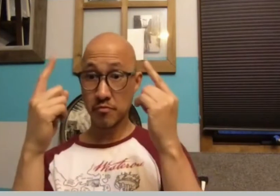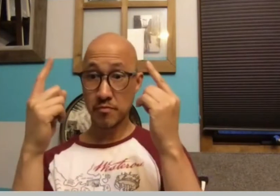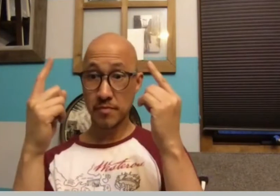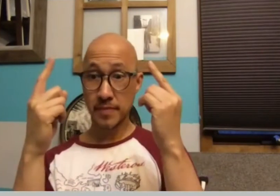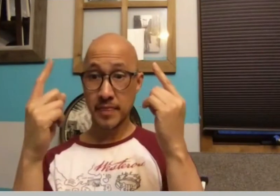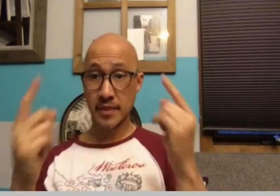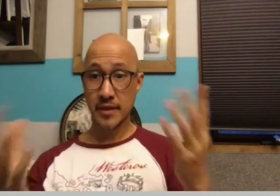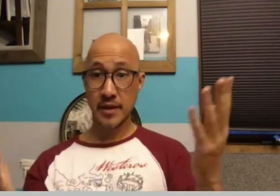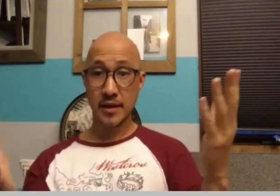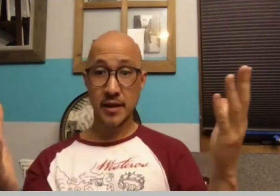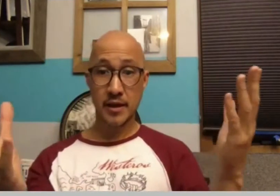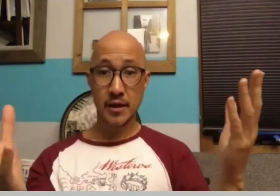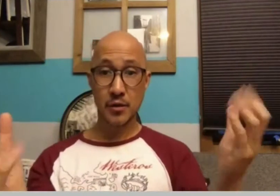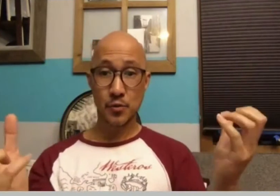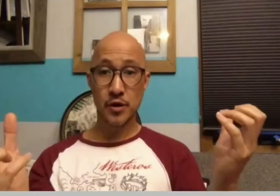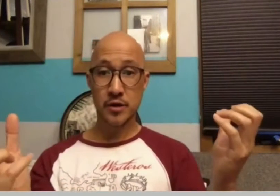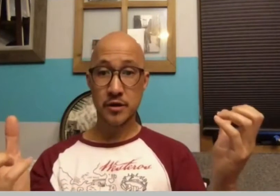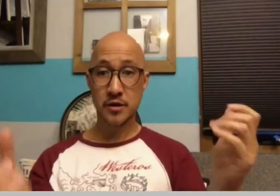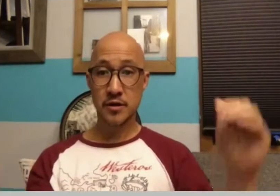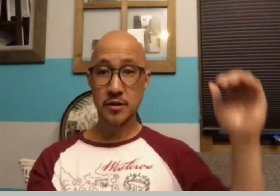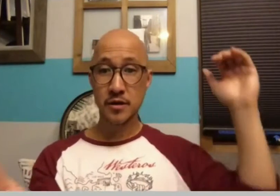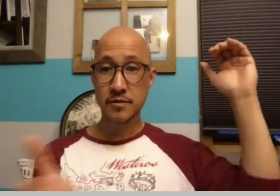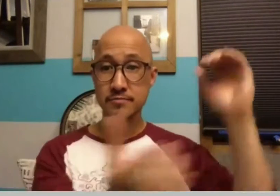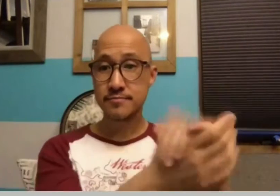and planning for them